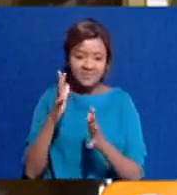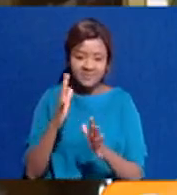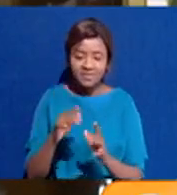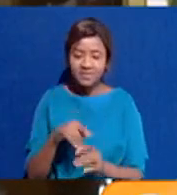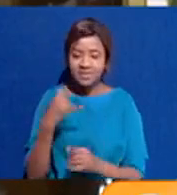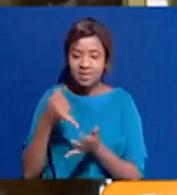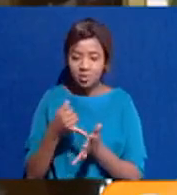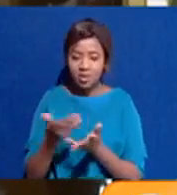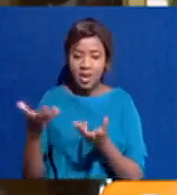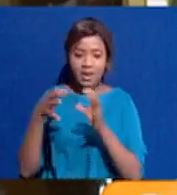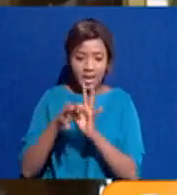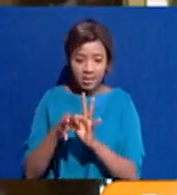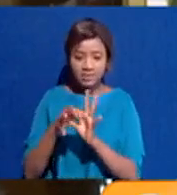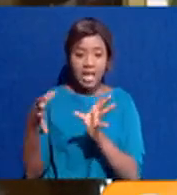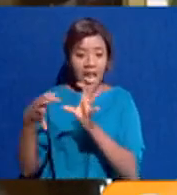ODPP.